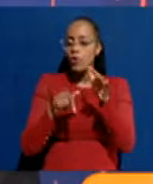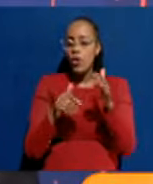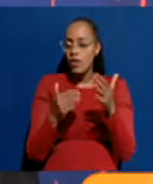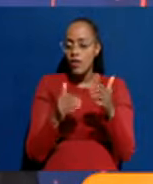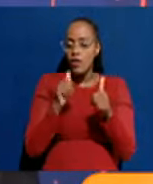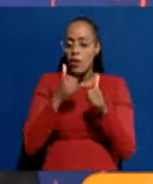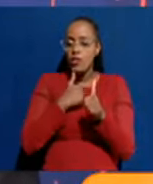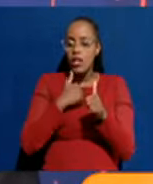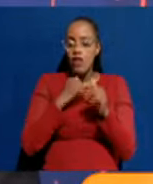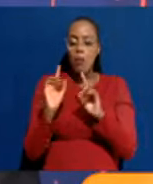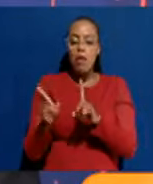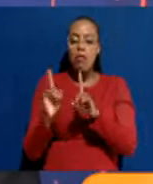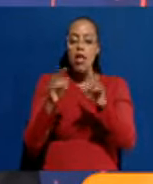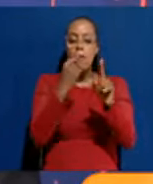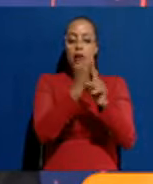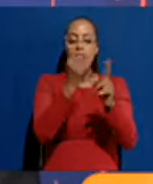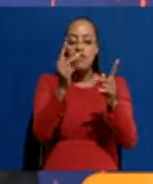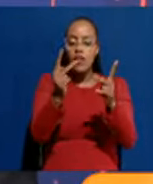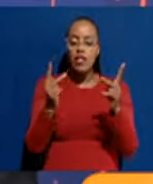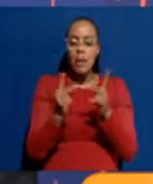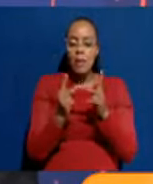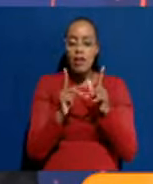we will take them around and they'll be able to